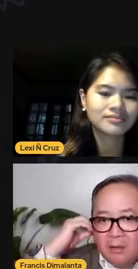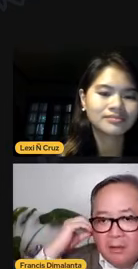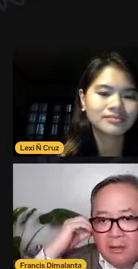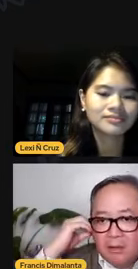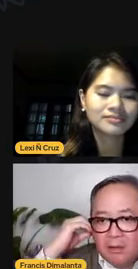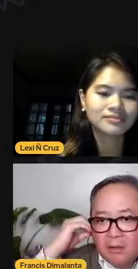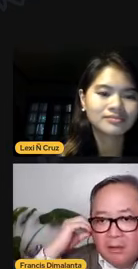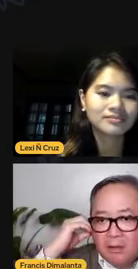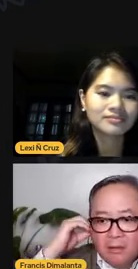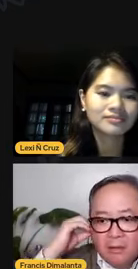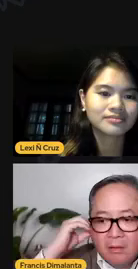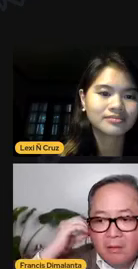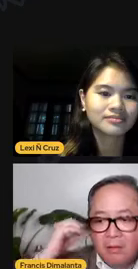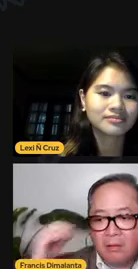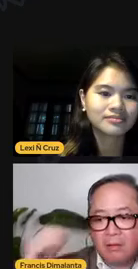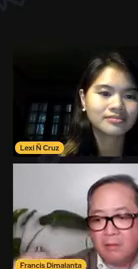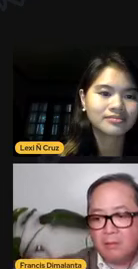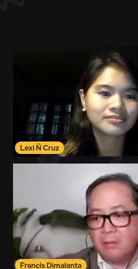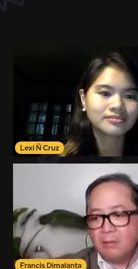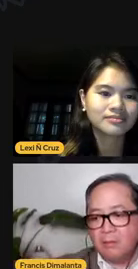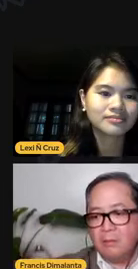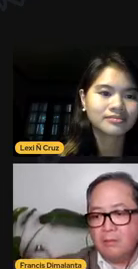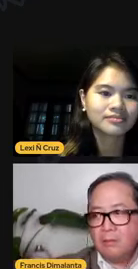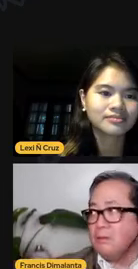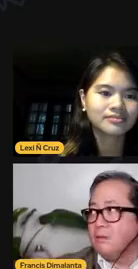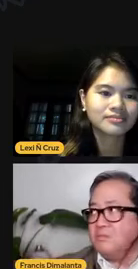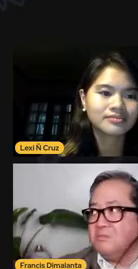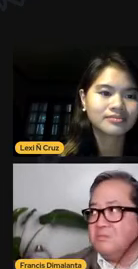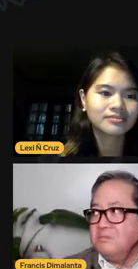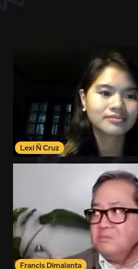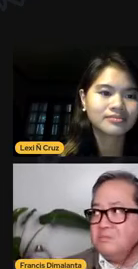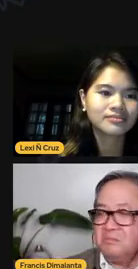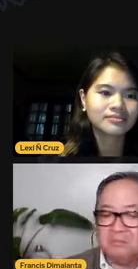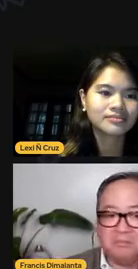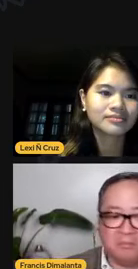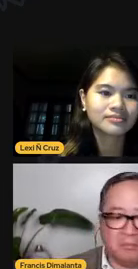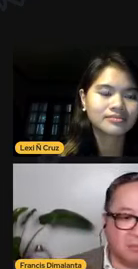we chose a smaller school. But you know,